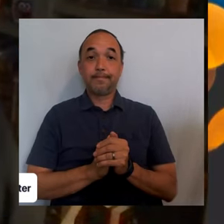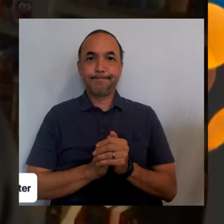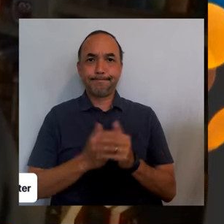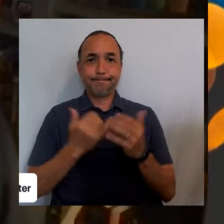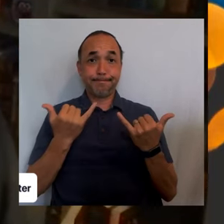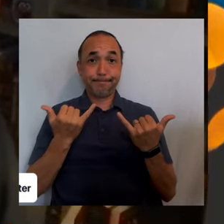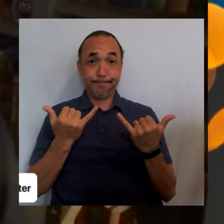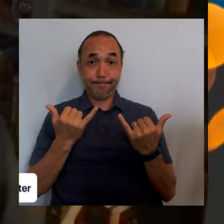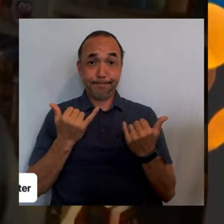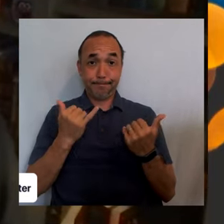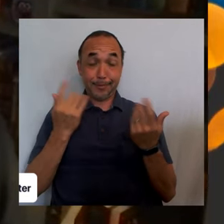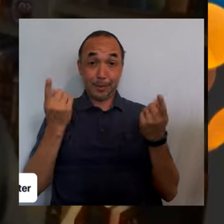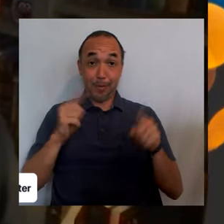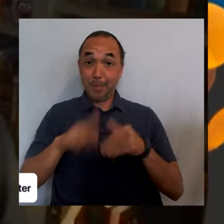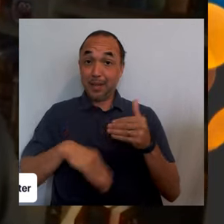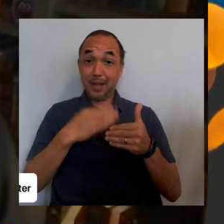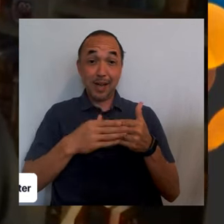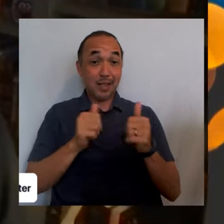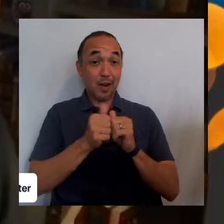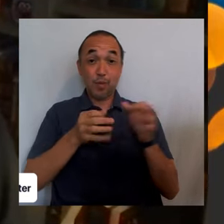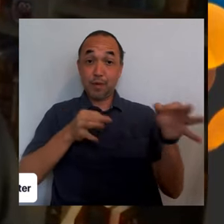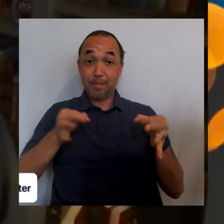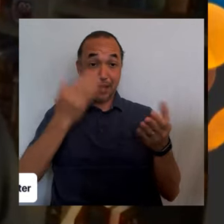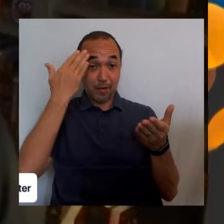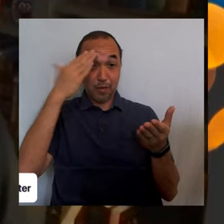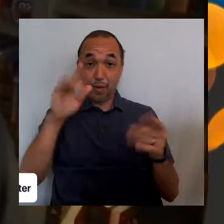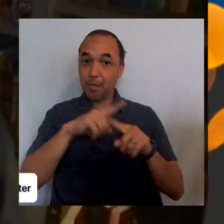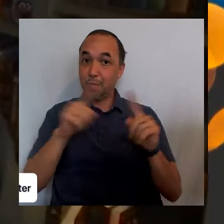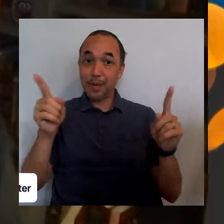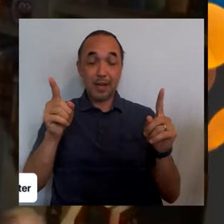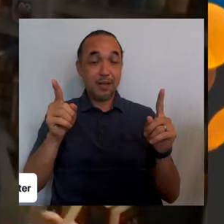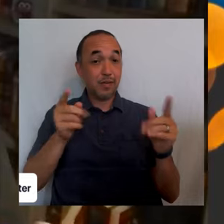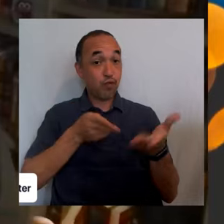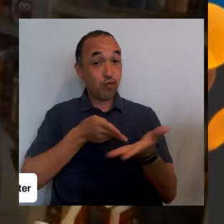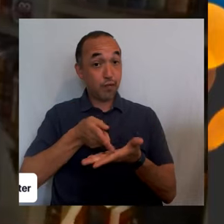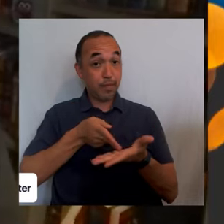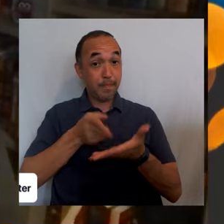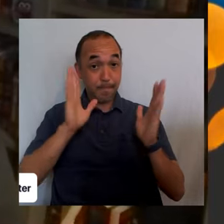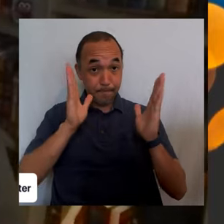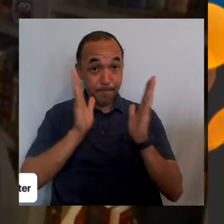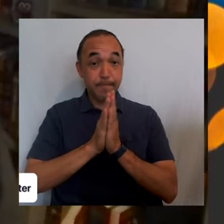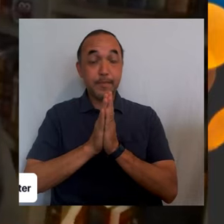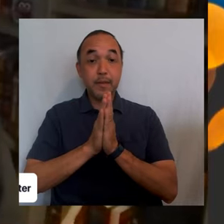explain it, but it's the truth. Tango and I decided to